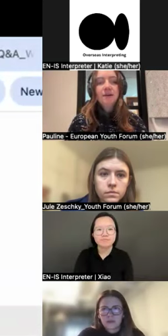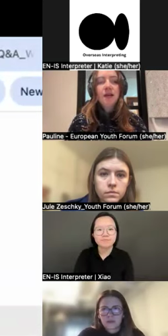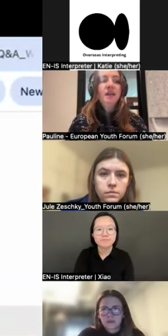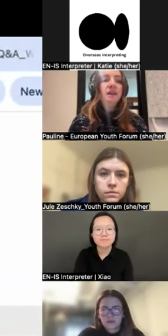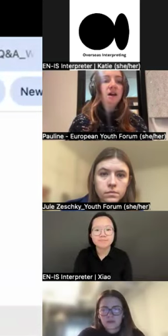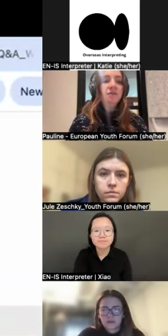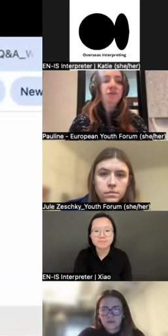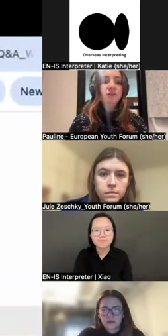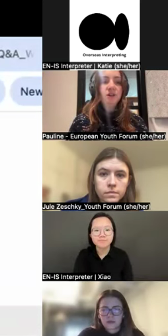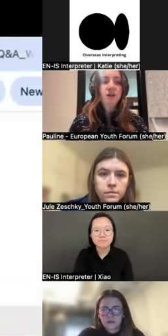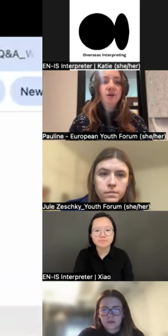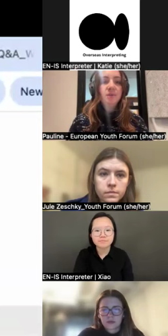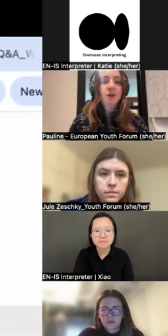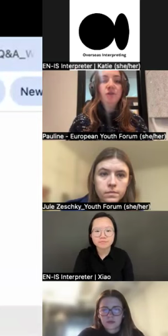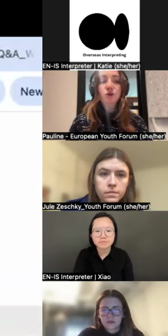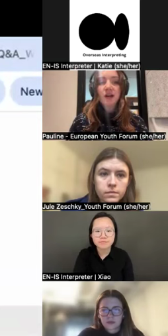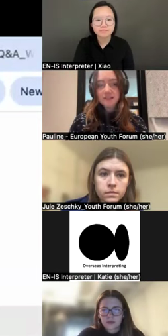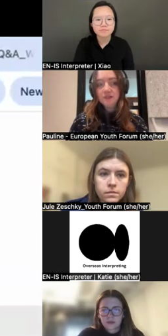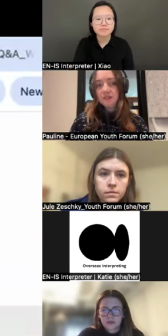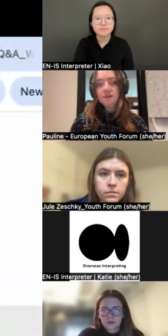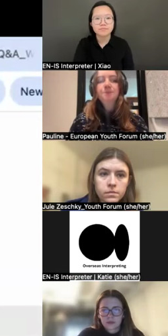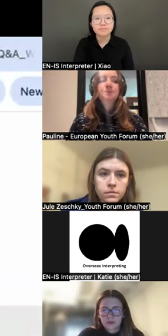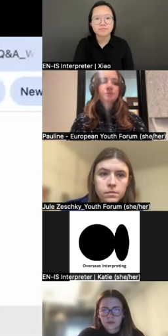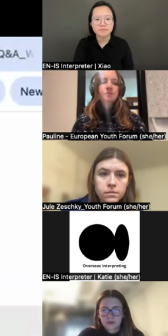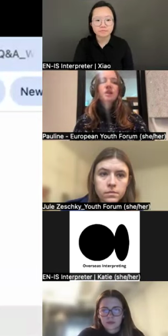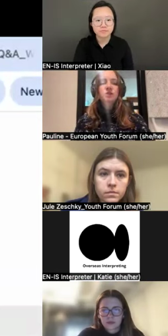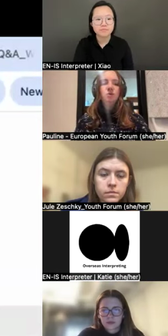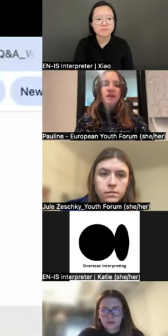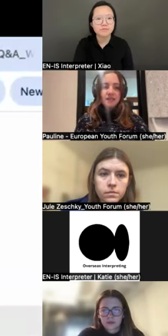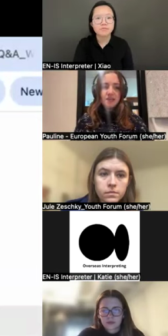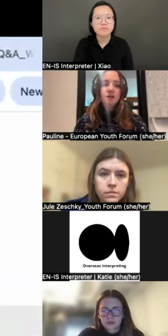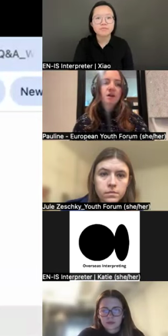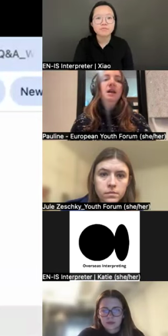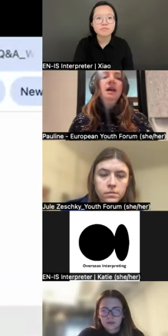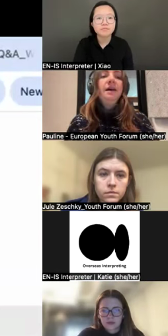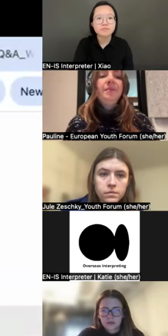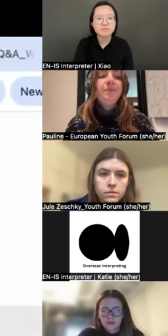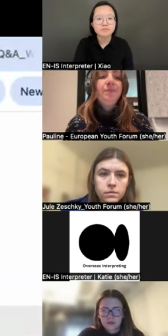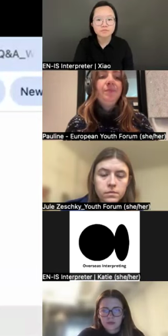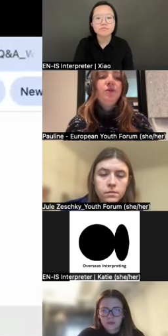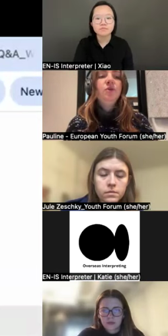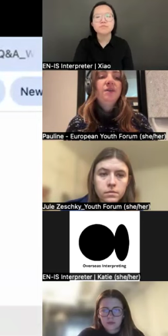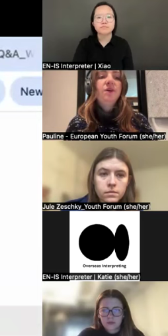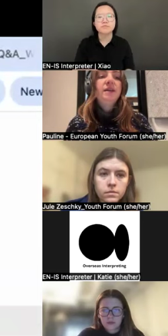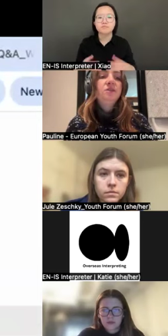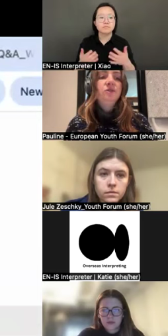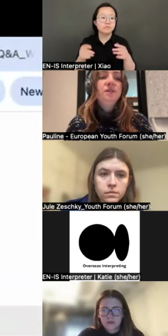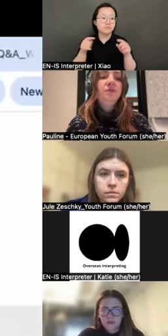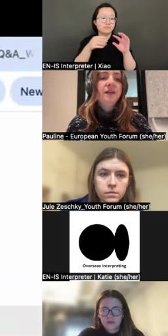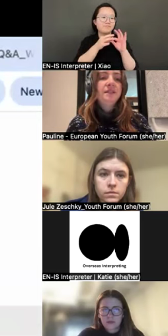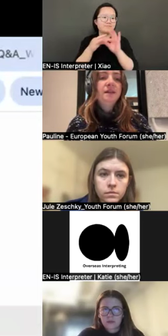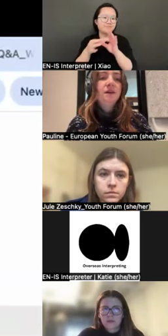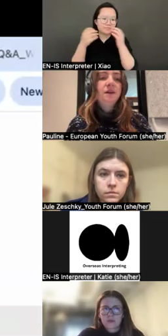the timeline of your activities. So in here, you can write